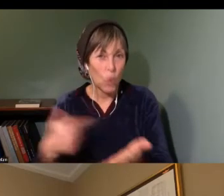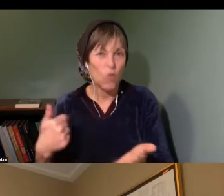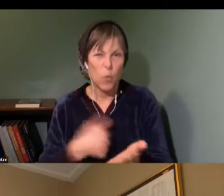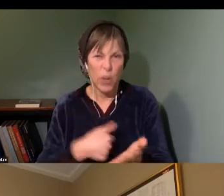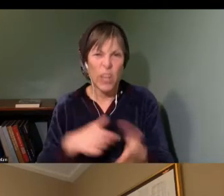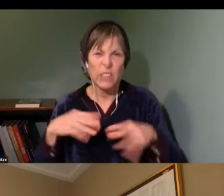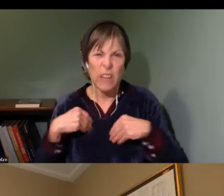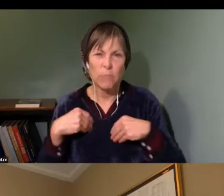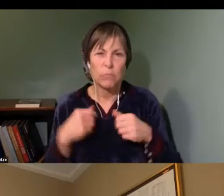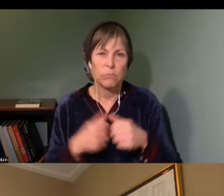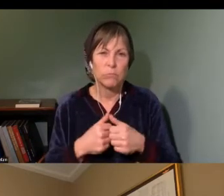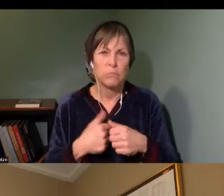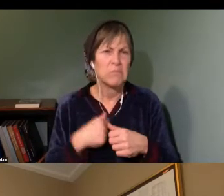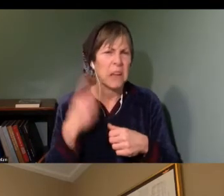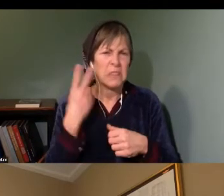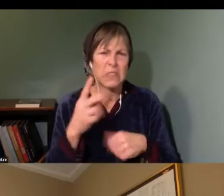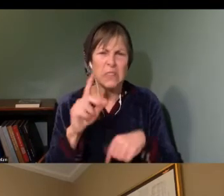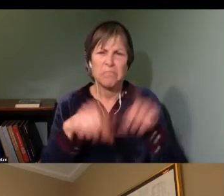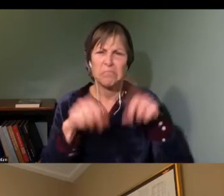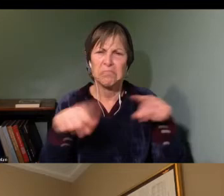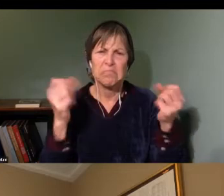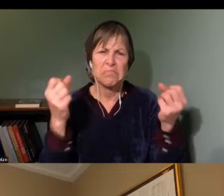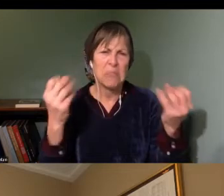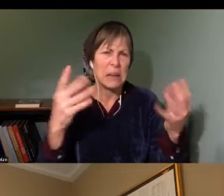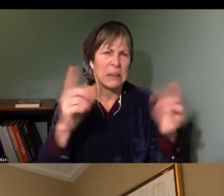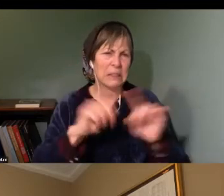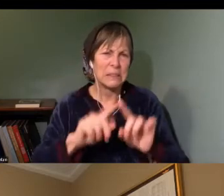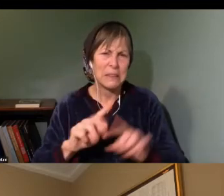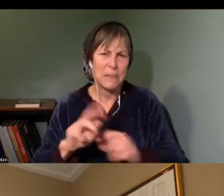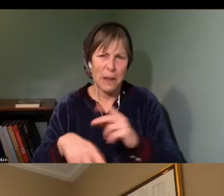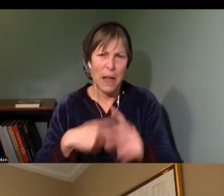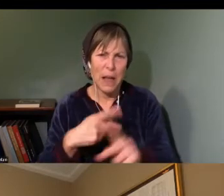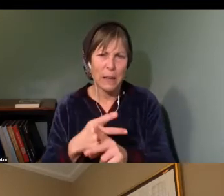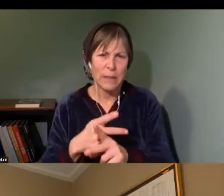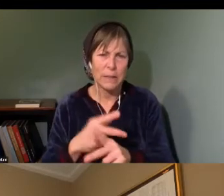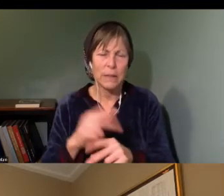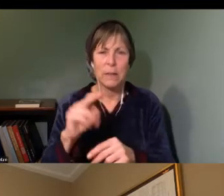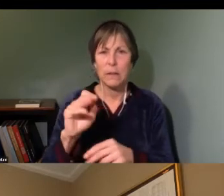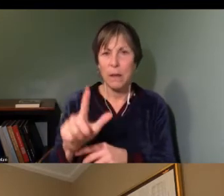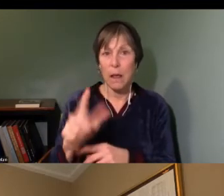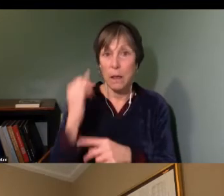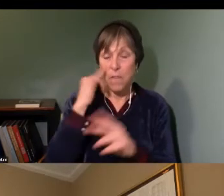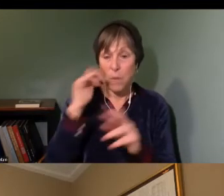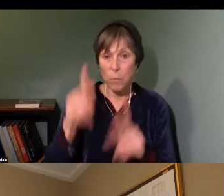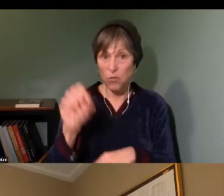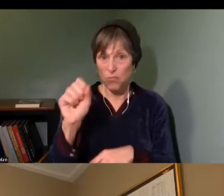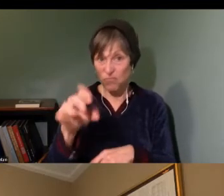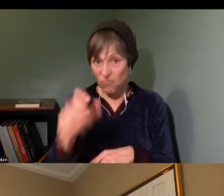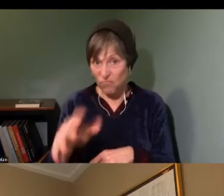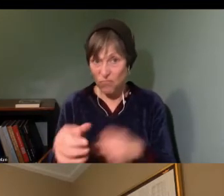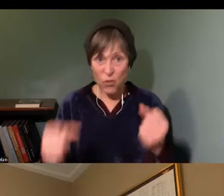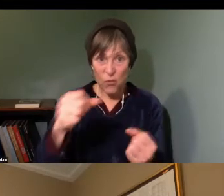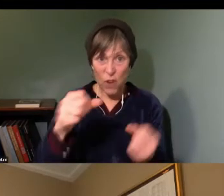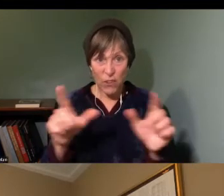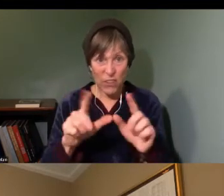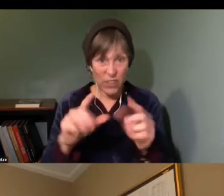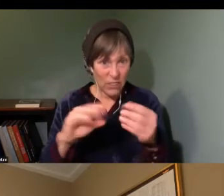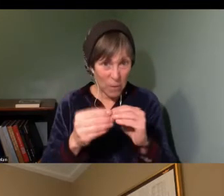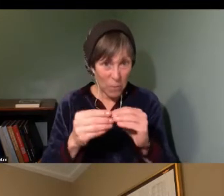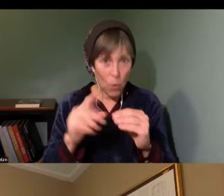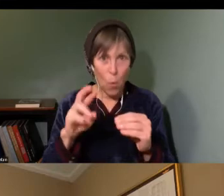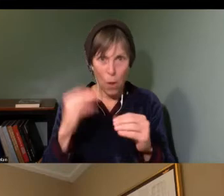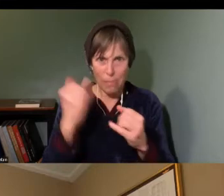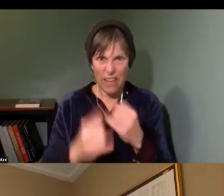seen many different types and if somebody provides a driver's license number or last four social do you do the same check